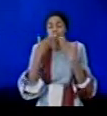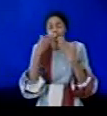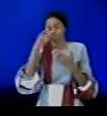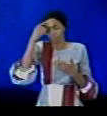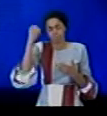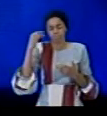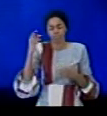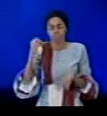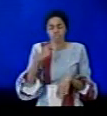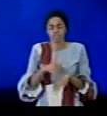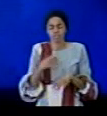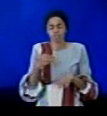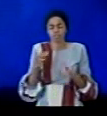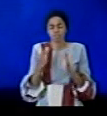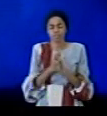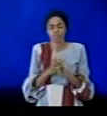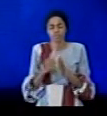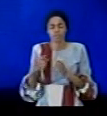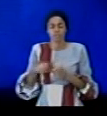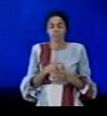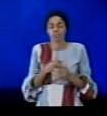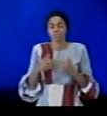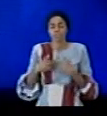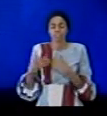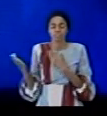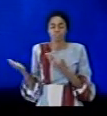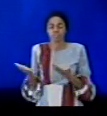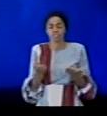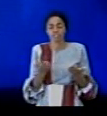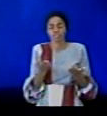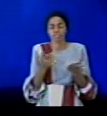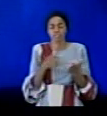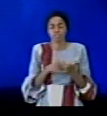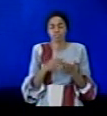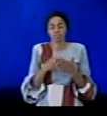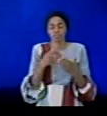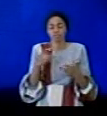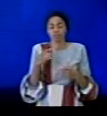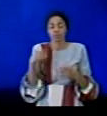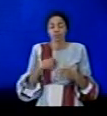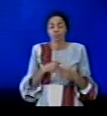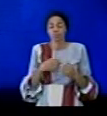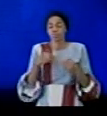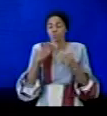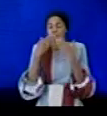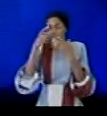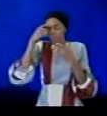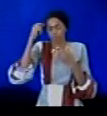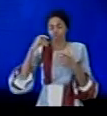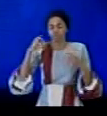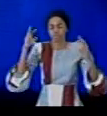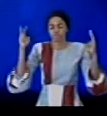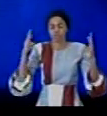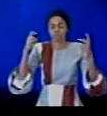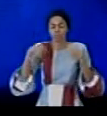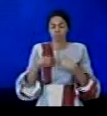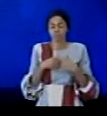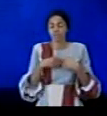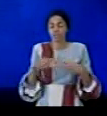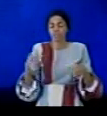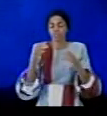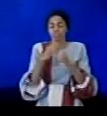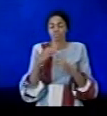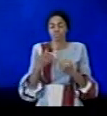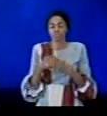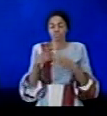of prayer. We have committed all into your hand. We thank you for the victory we have received through the triumph power of Lord. And